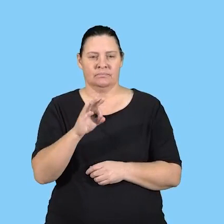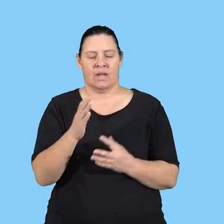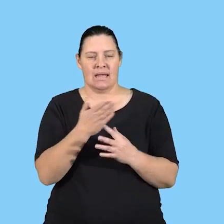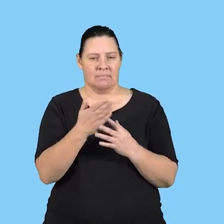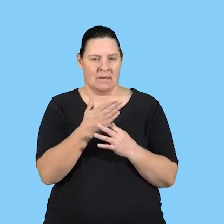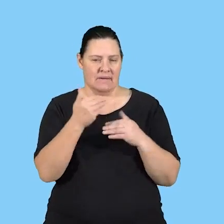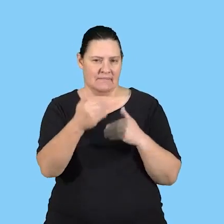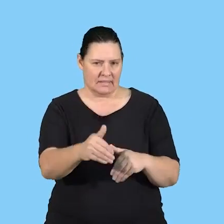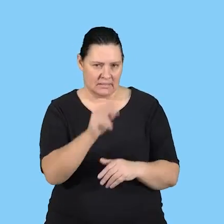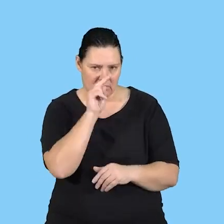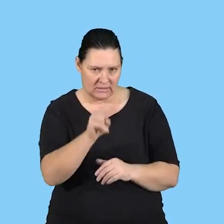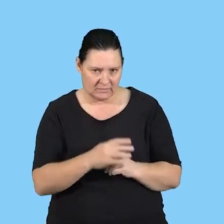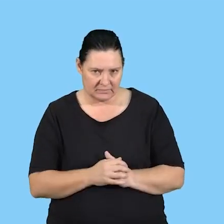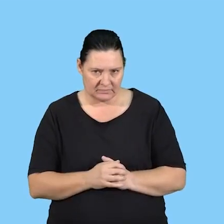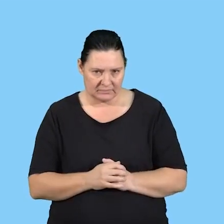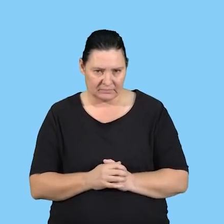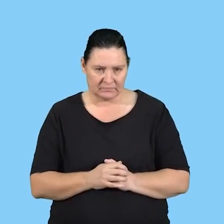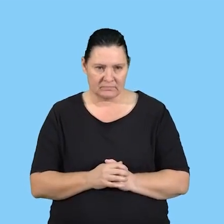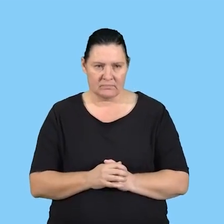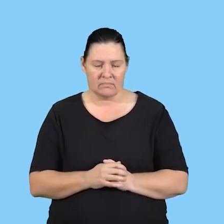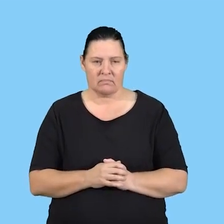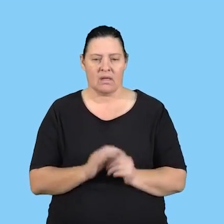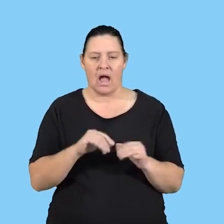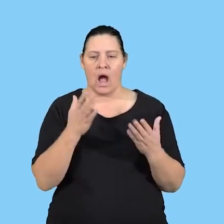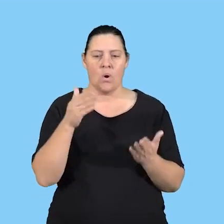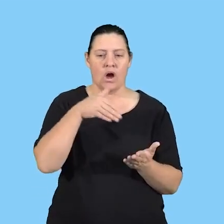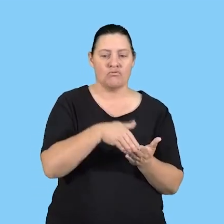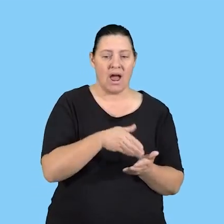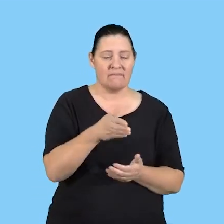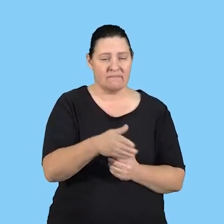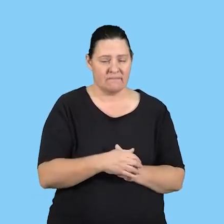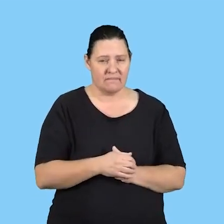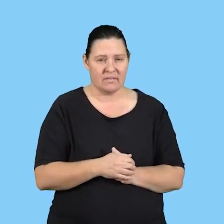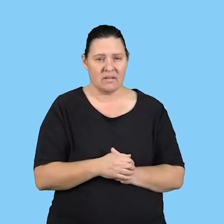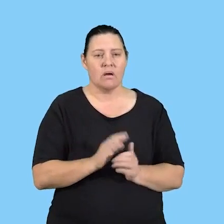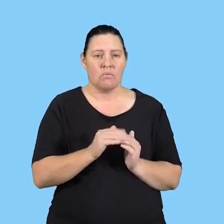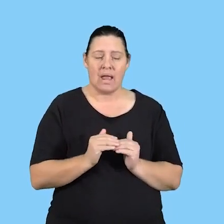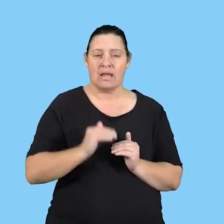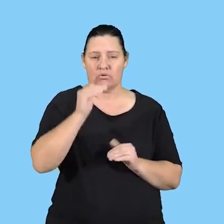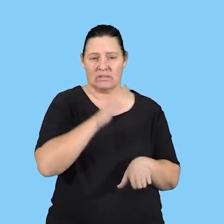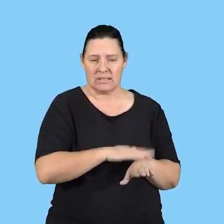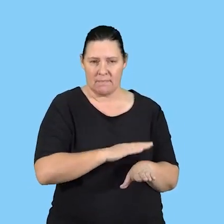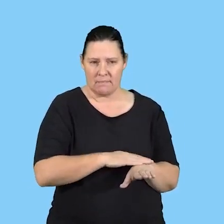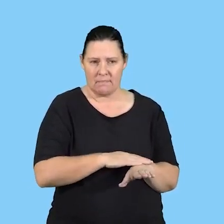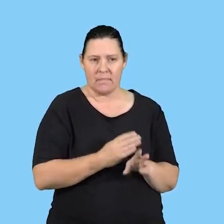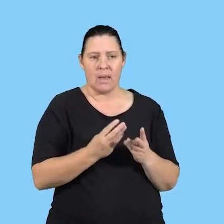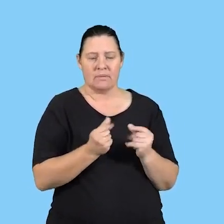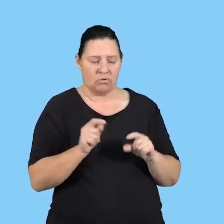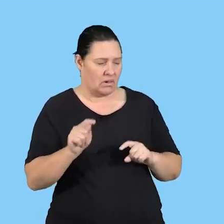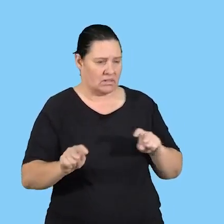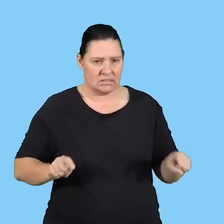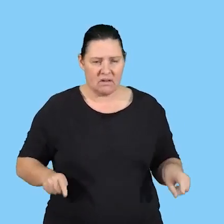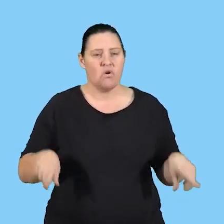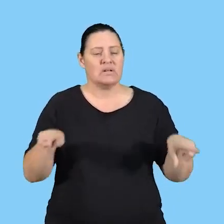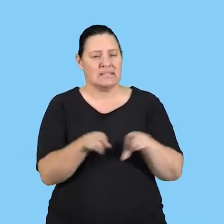intermediate phase, as you can see. How we arrived at this is that we increased time for materials around us for the